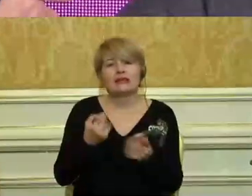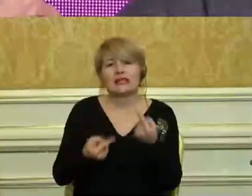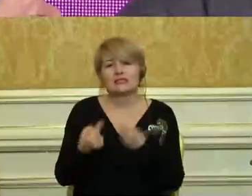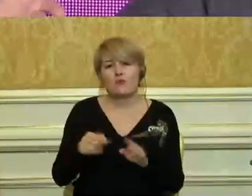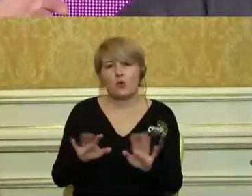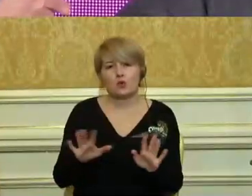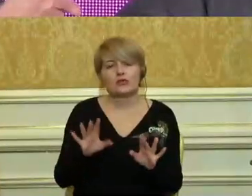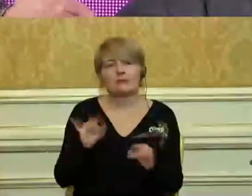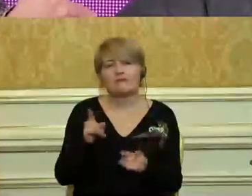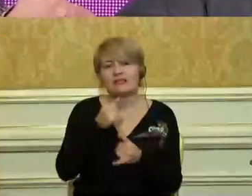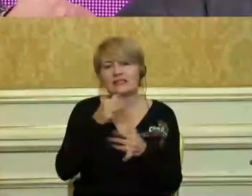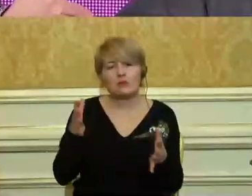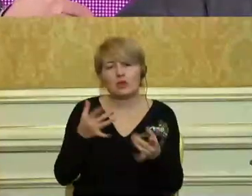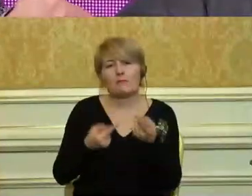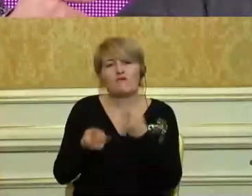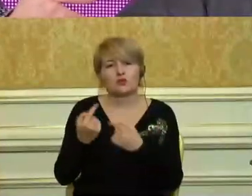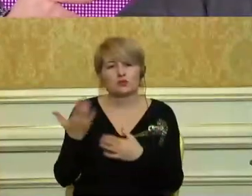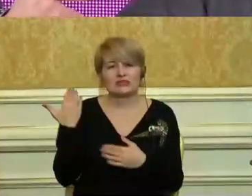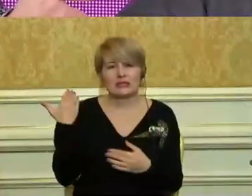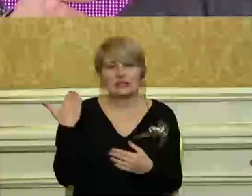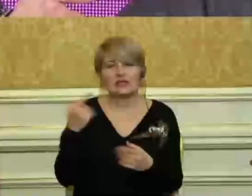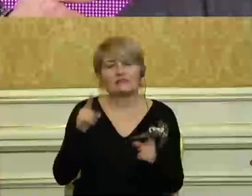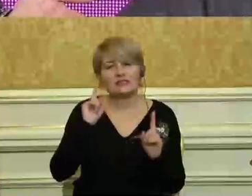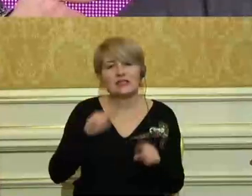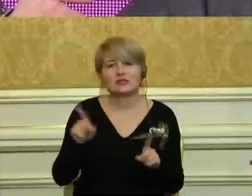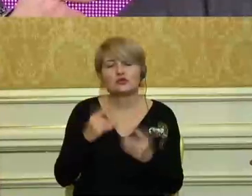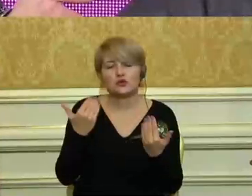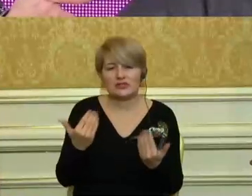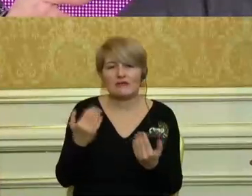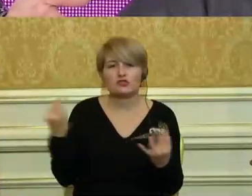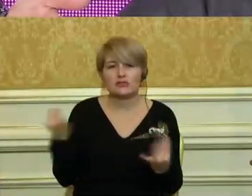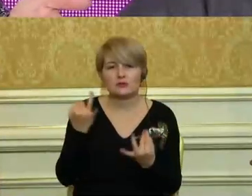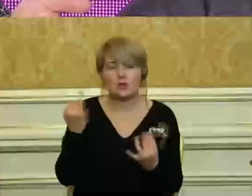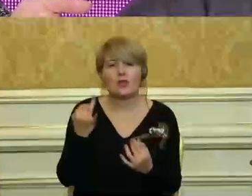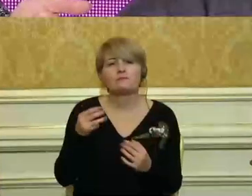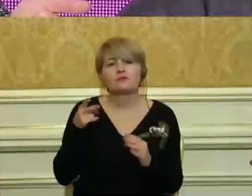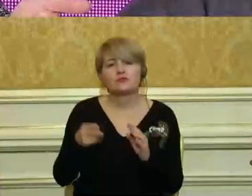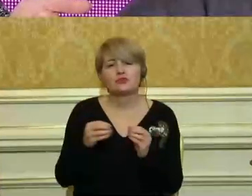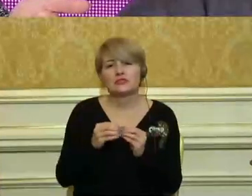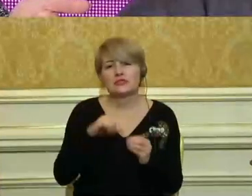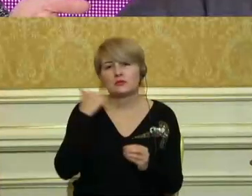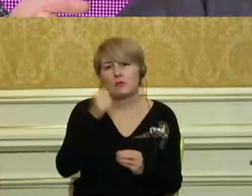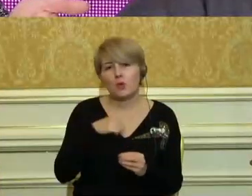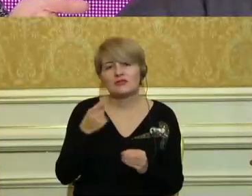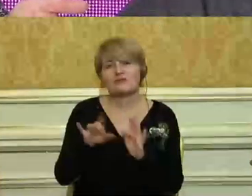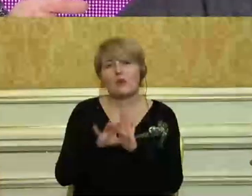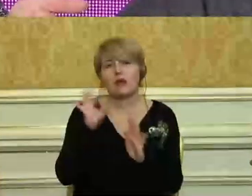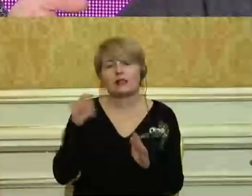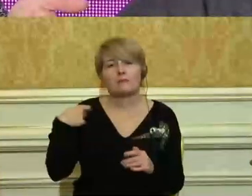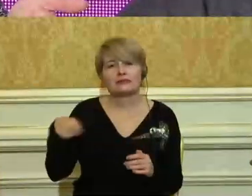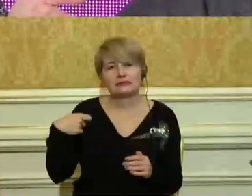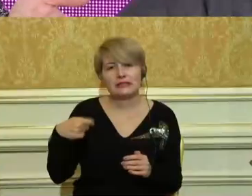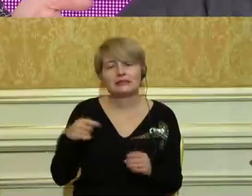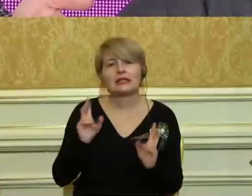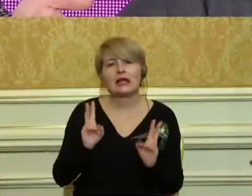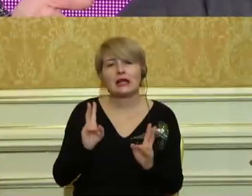because you know, it's your history that in 2010, your elected president came to Brussels and